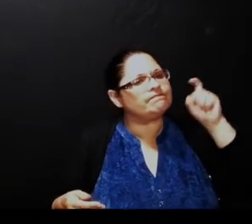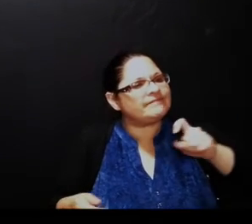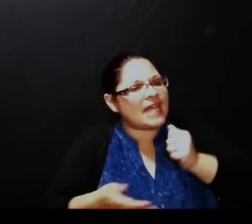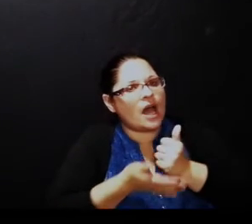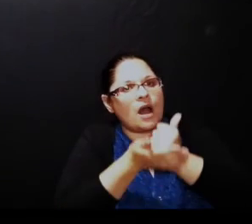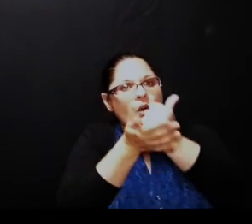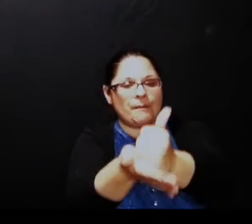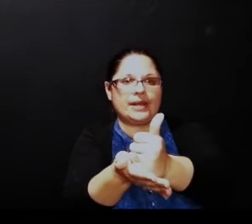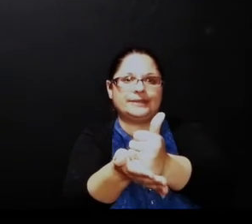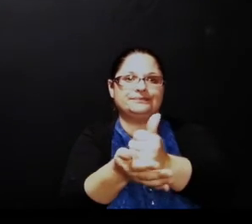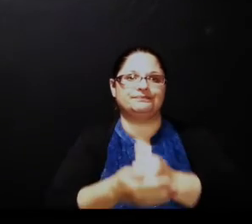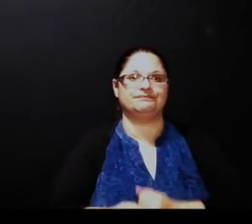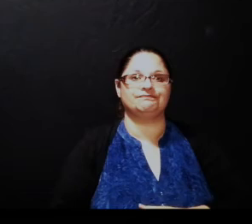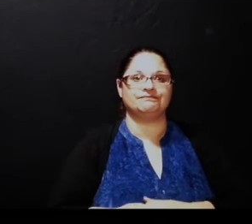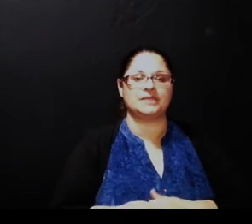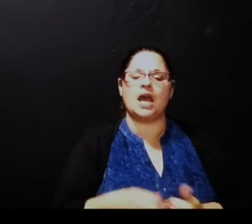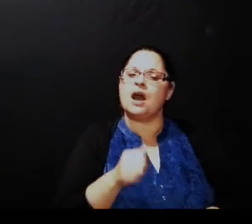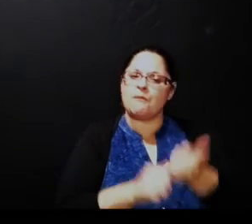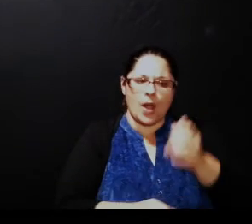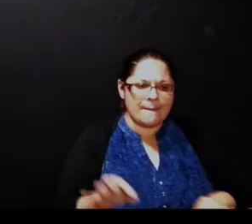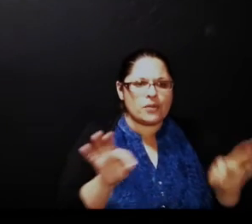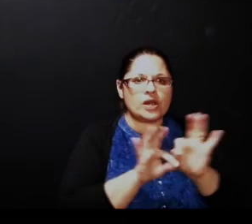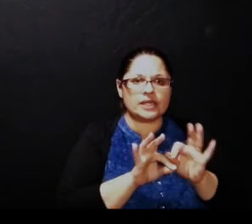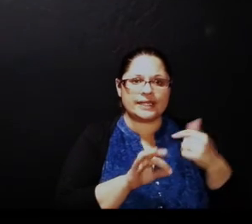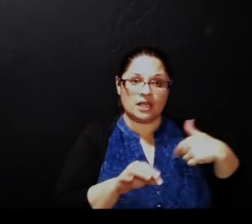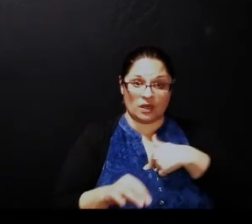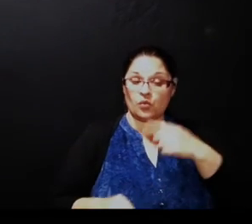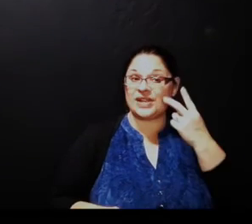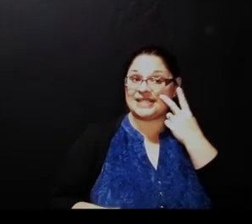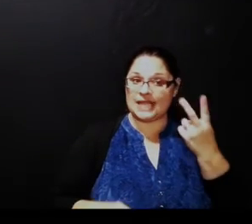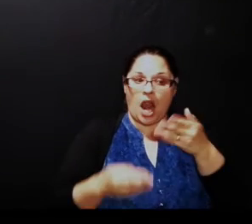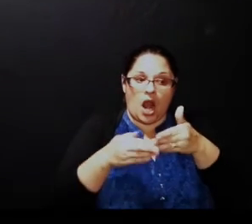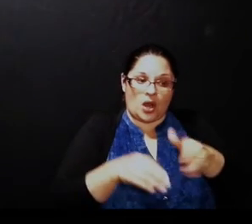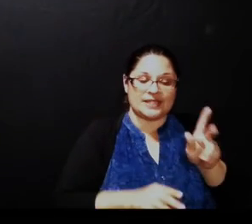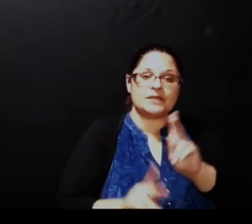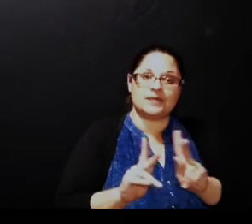it. Most importantly, when we see lost people, we're to take Jesus to them.